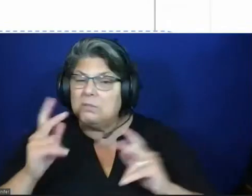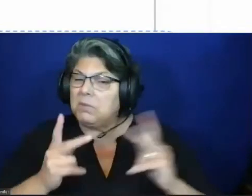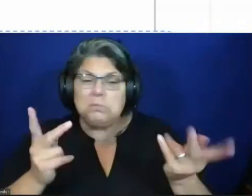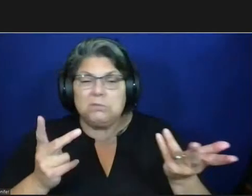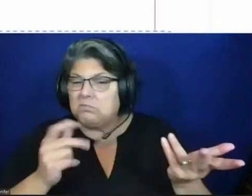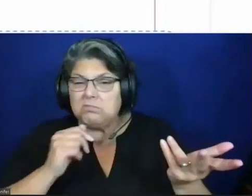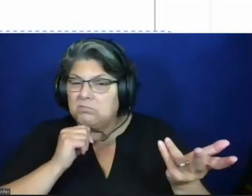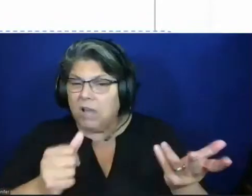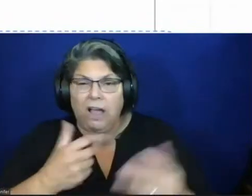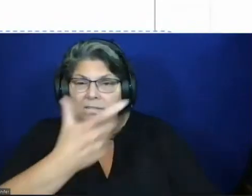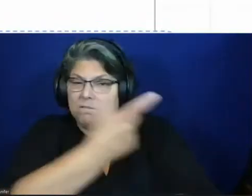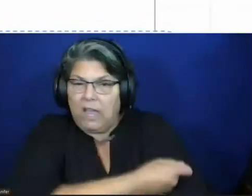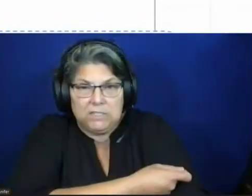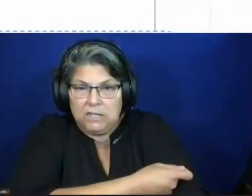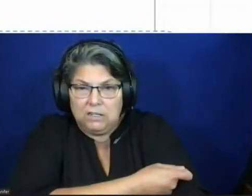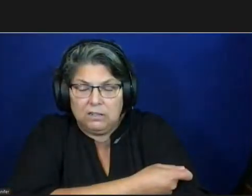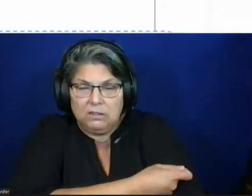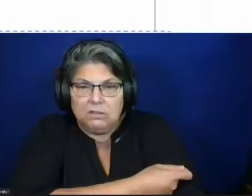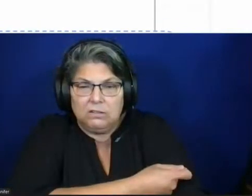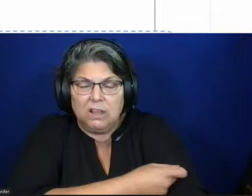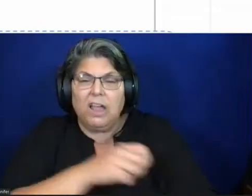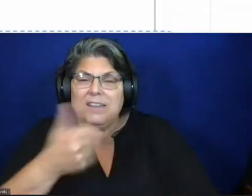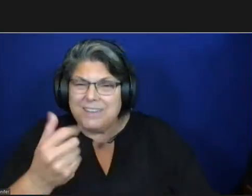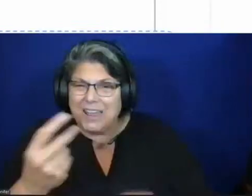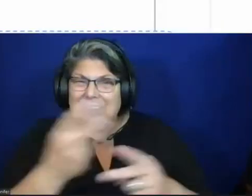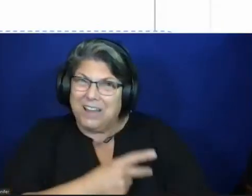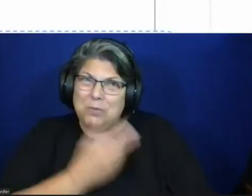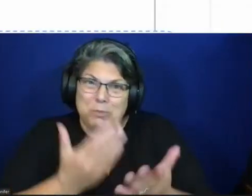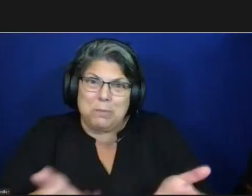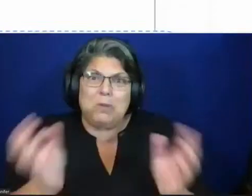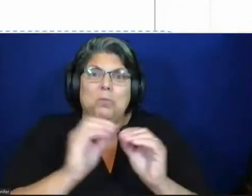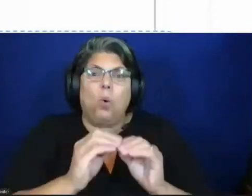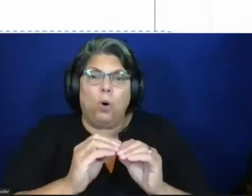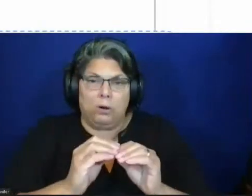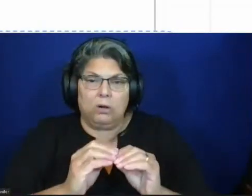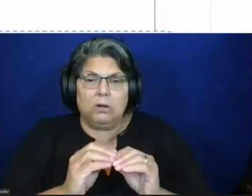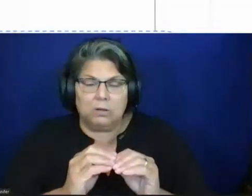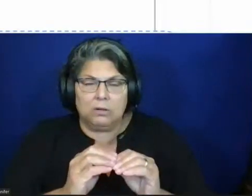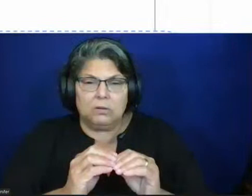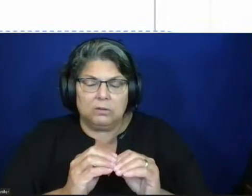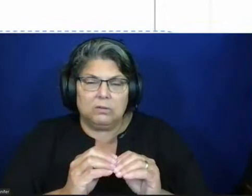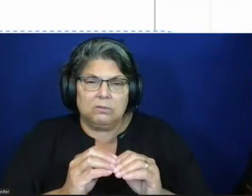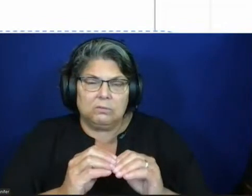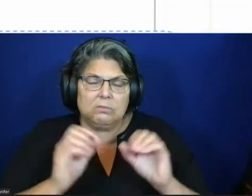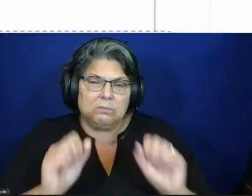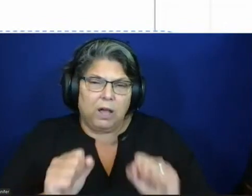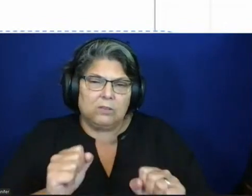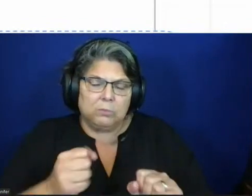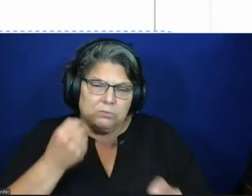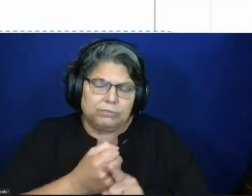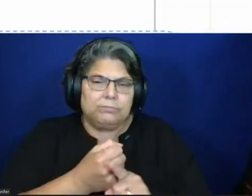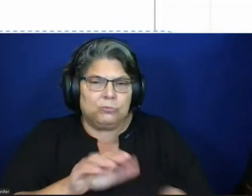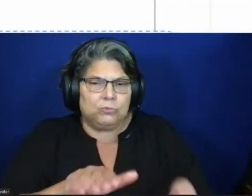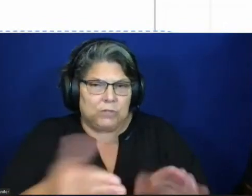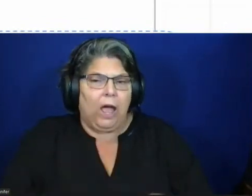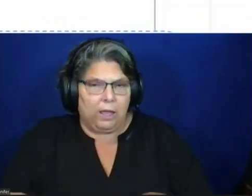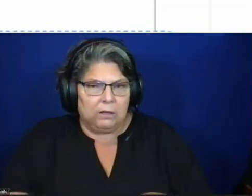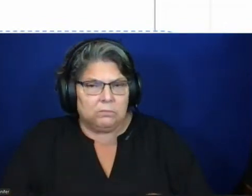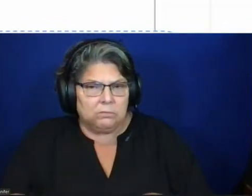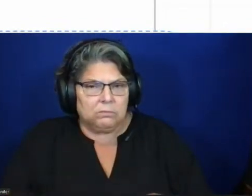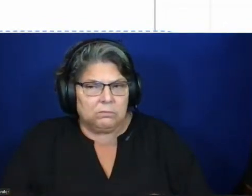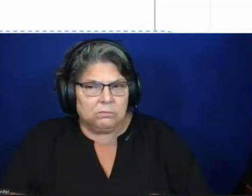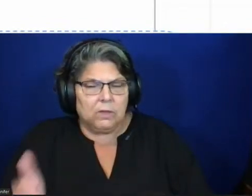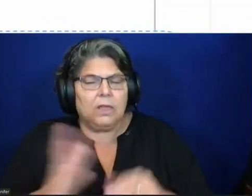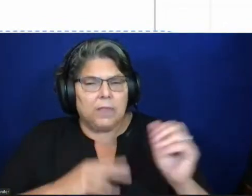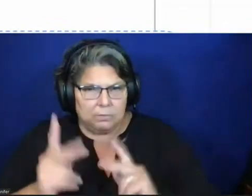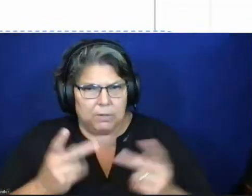vaccinated are at least 10 times more susceptible to death than those in the who